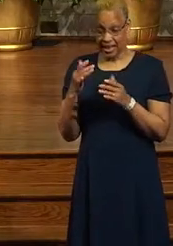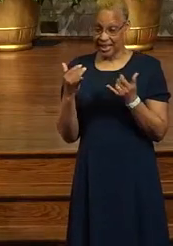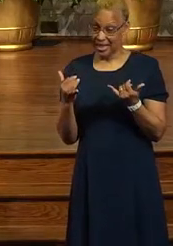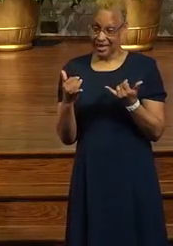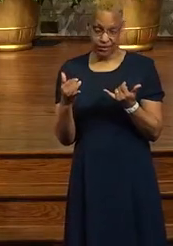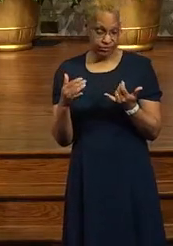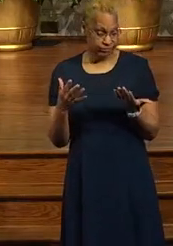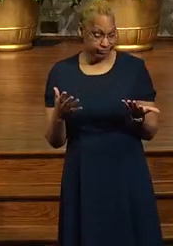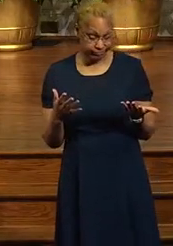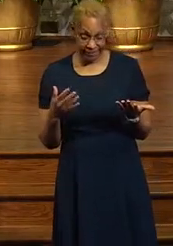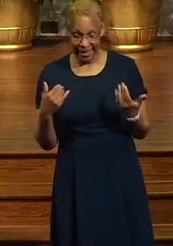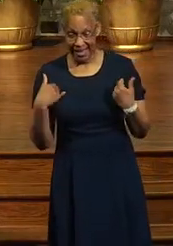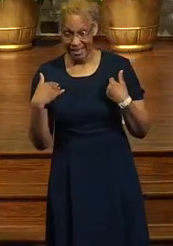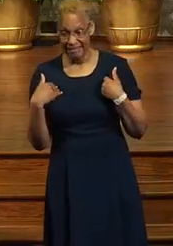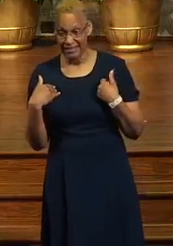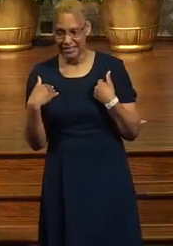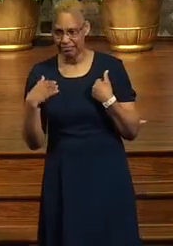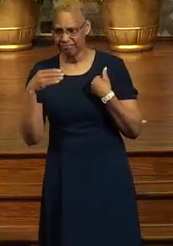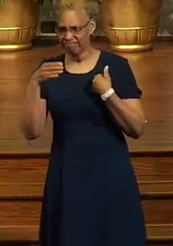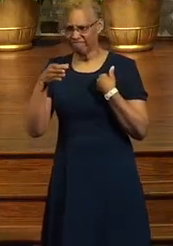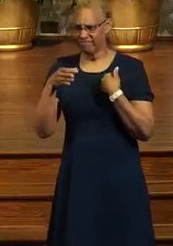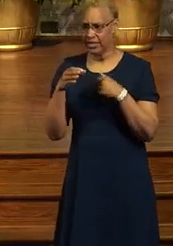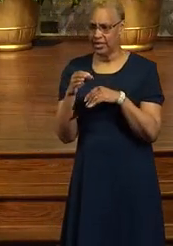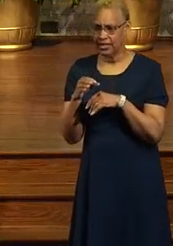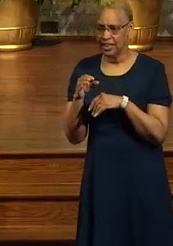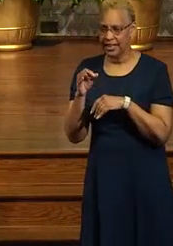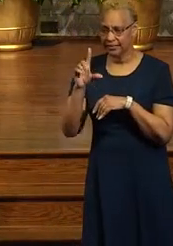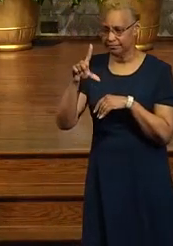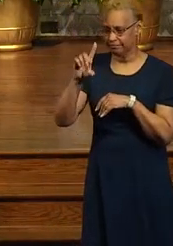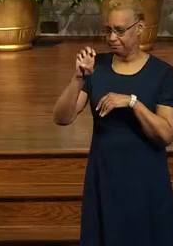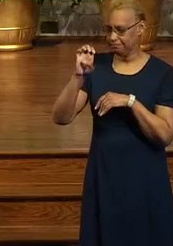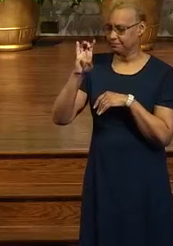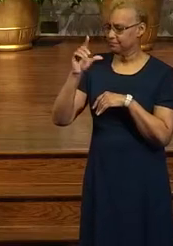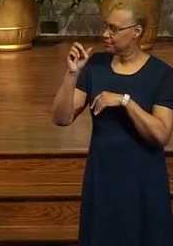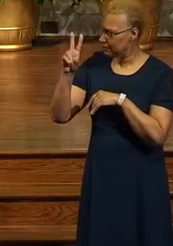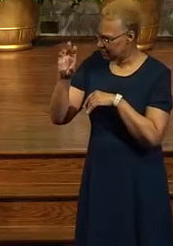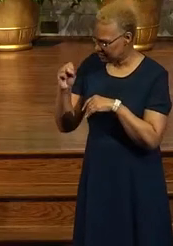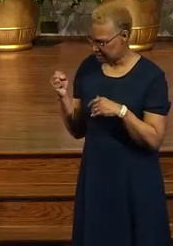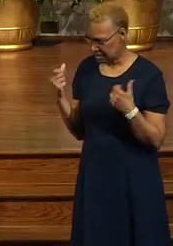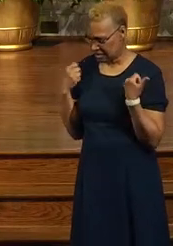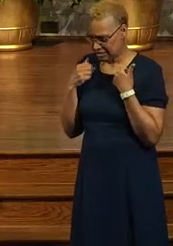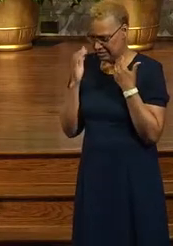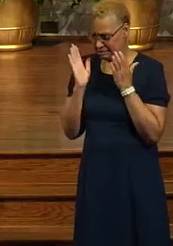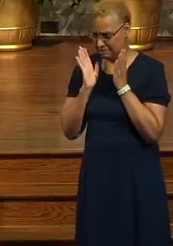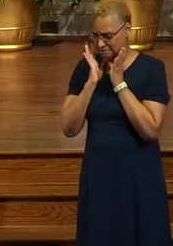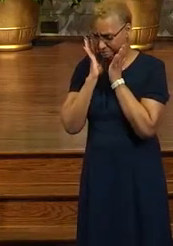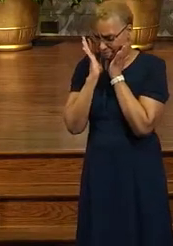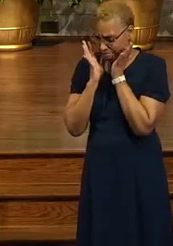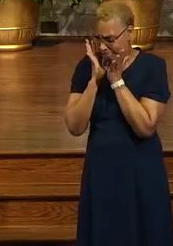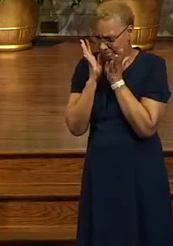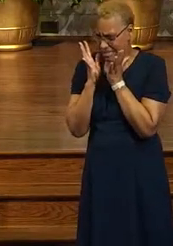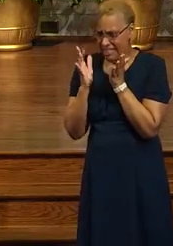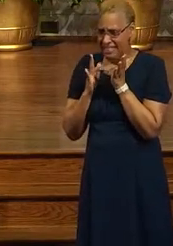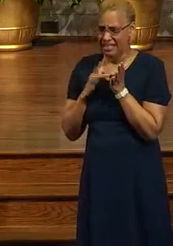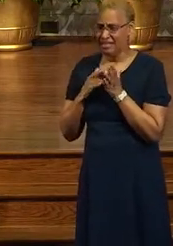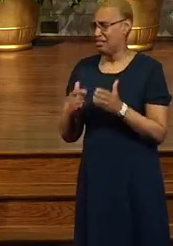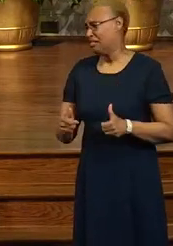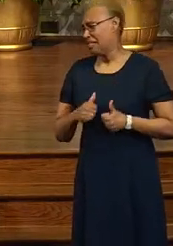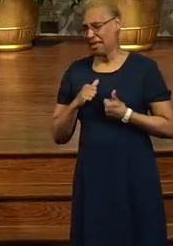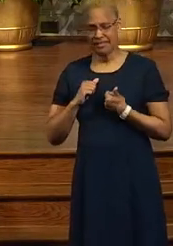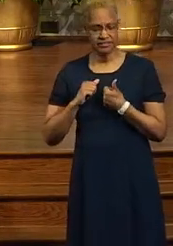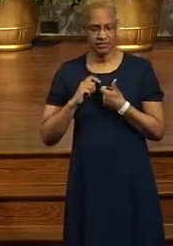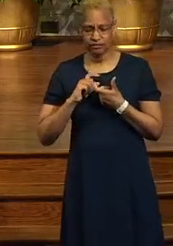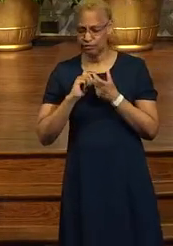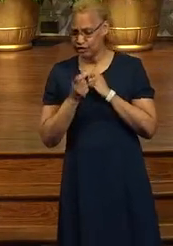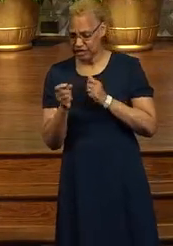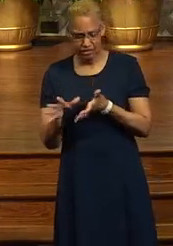fig leaves. Covered in shame, their lifespan now damaged. They